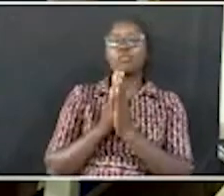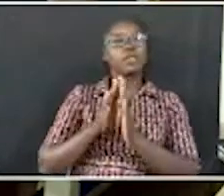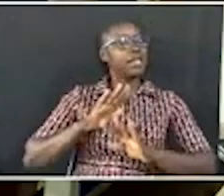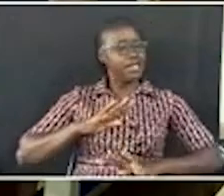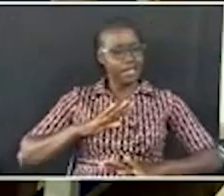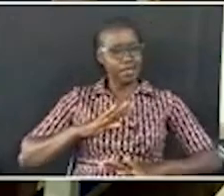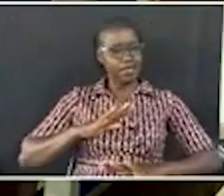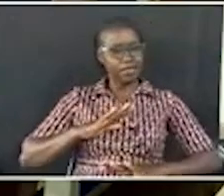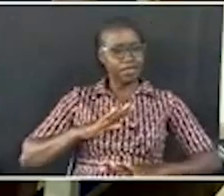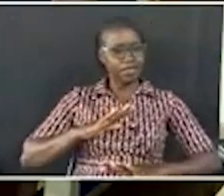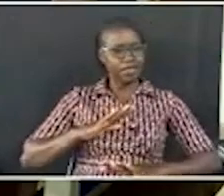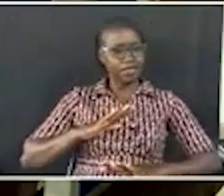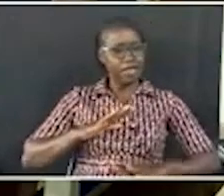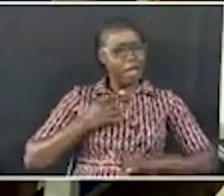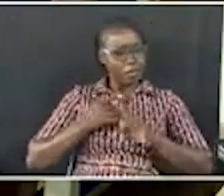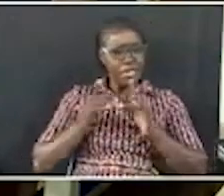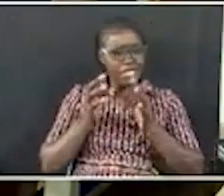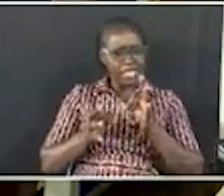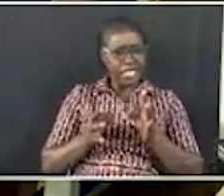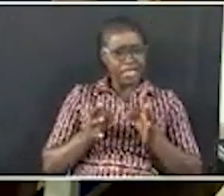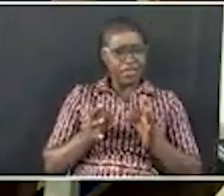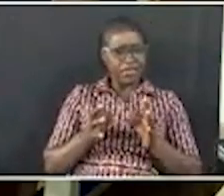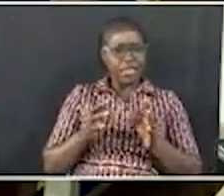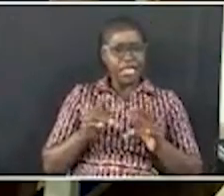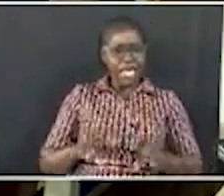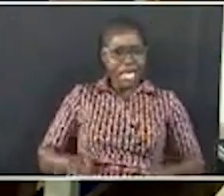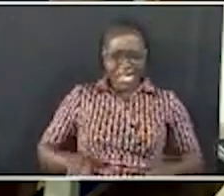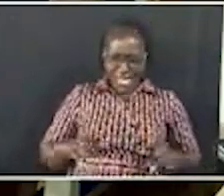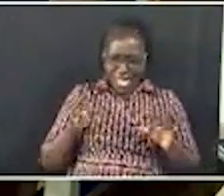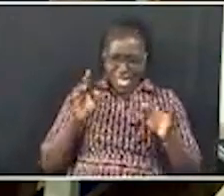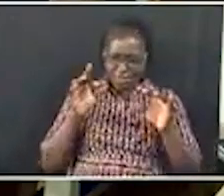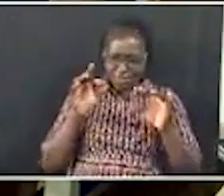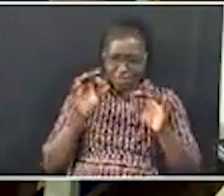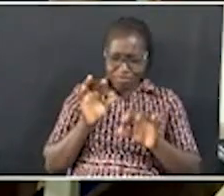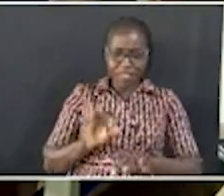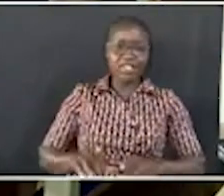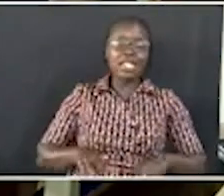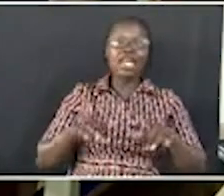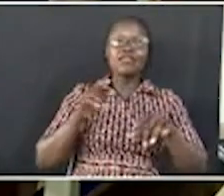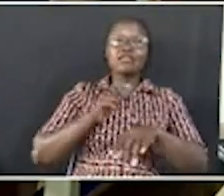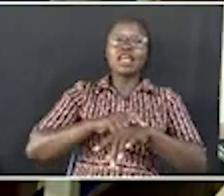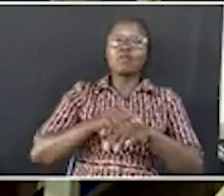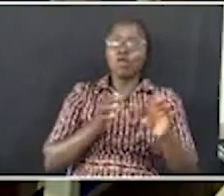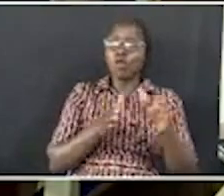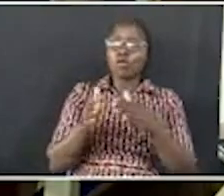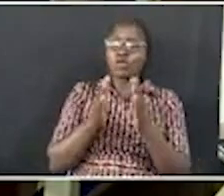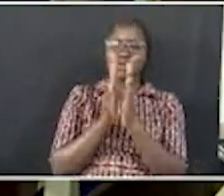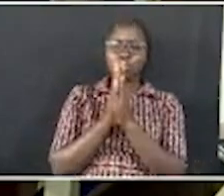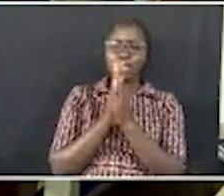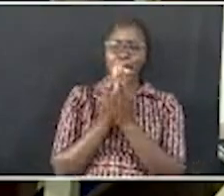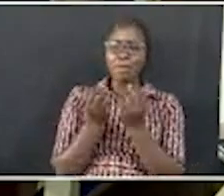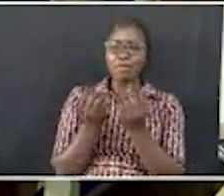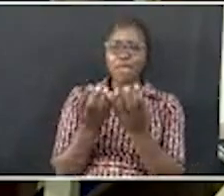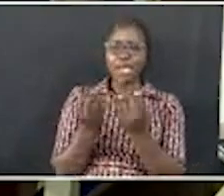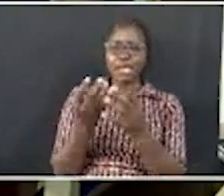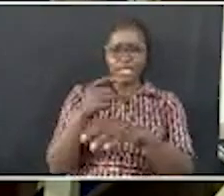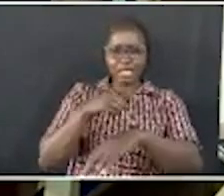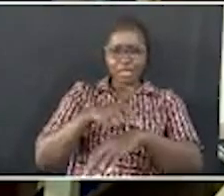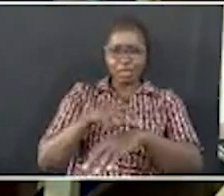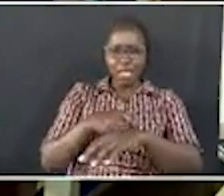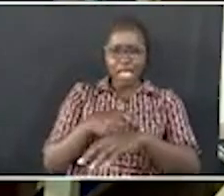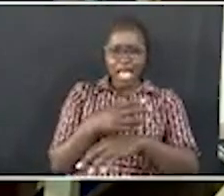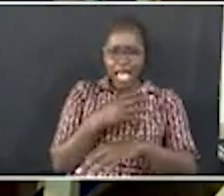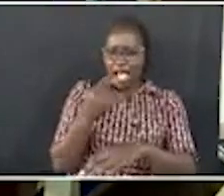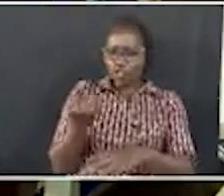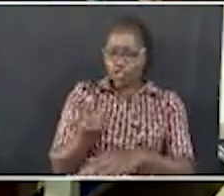enough. But if you have a lifetime opportunity to pray several times, and